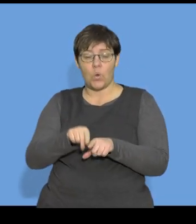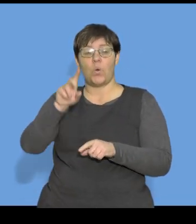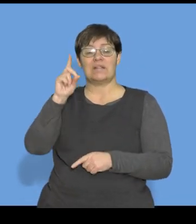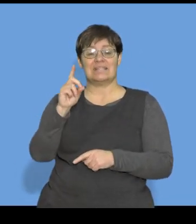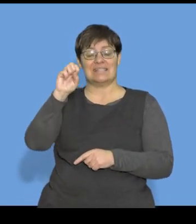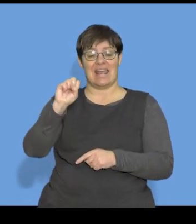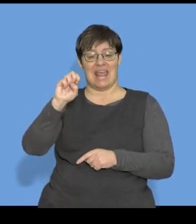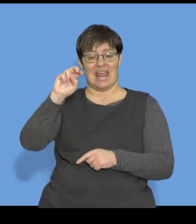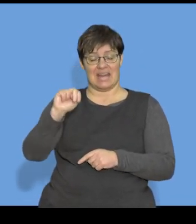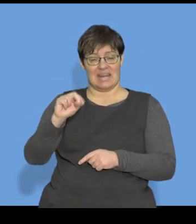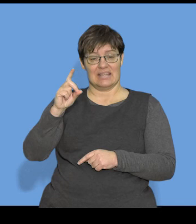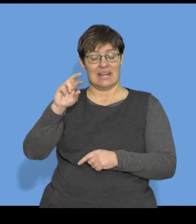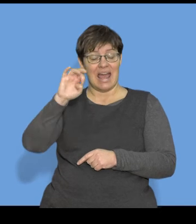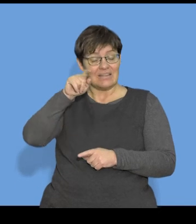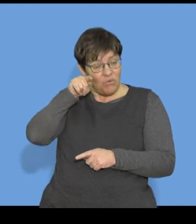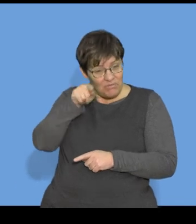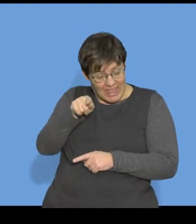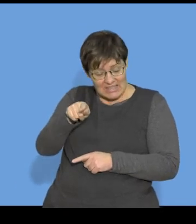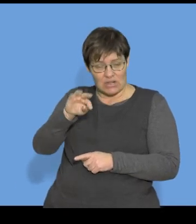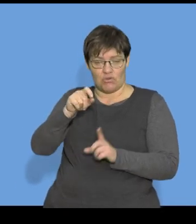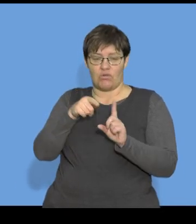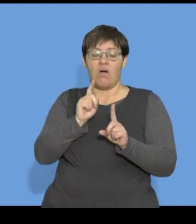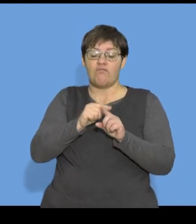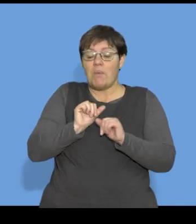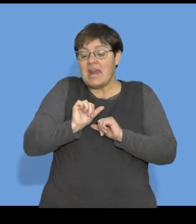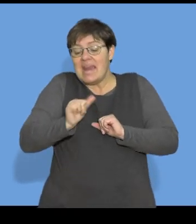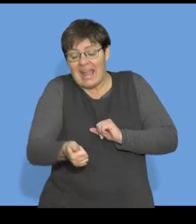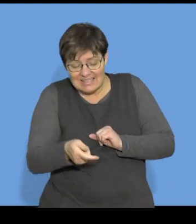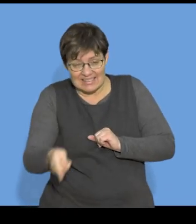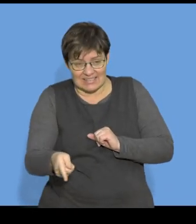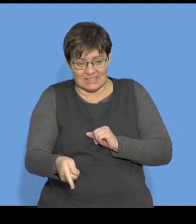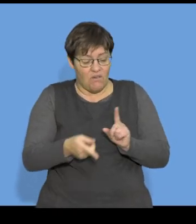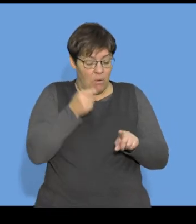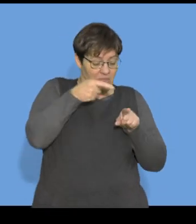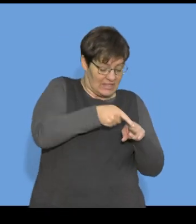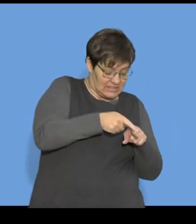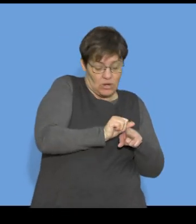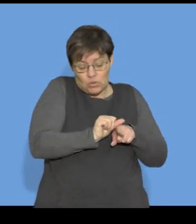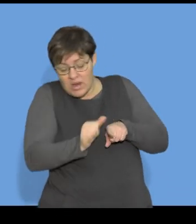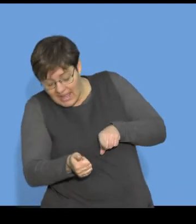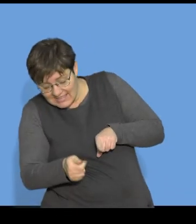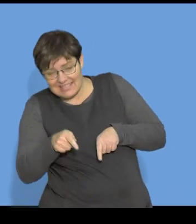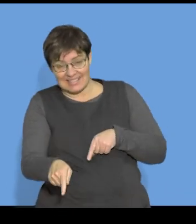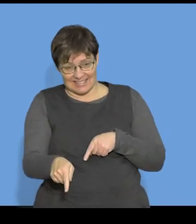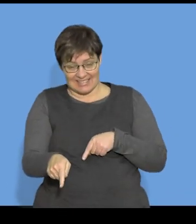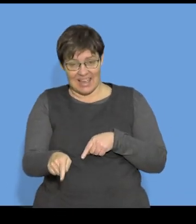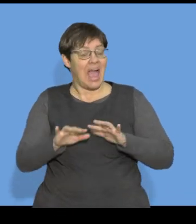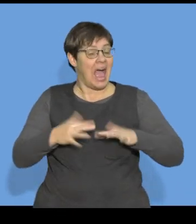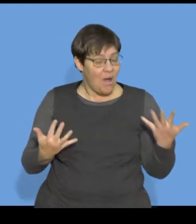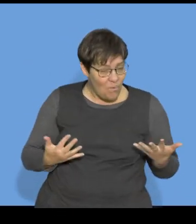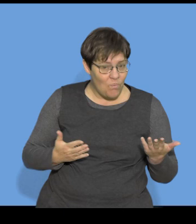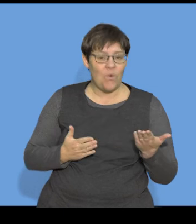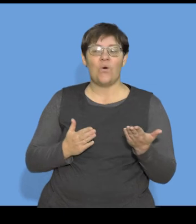to the dendrites of that neuron, of the next neuron. From this neuron to another